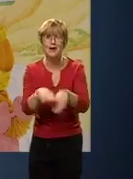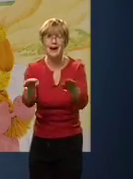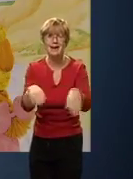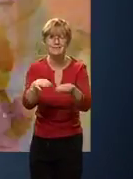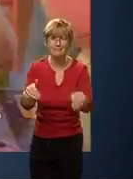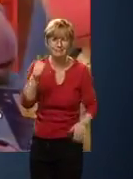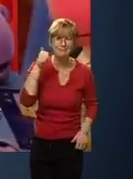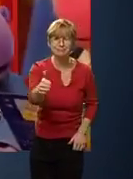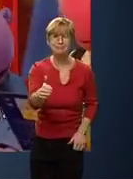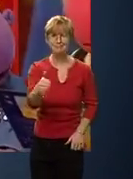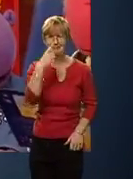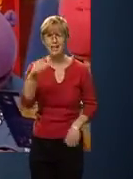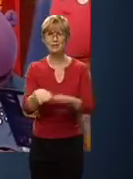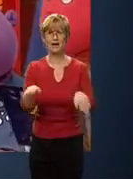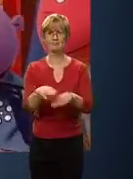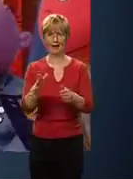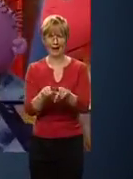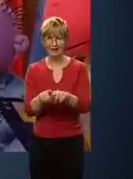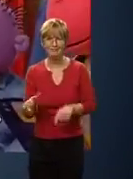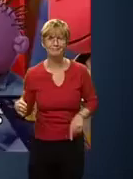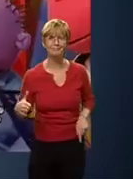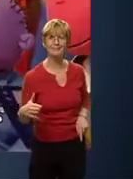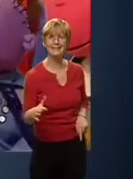well. Yeah, Millie's swimming like a